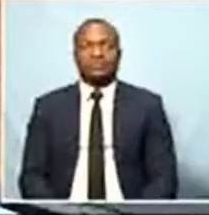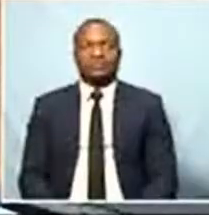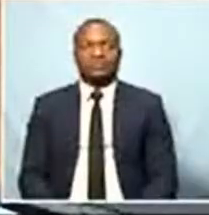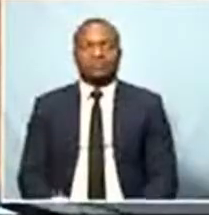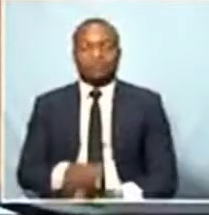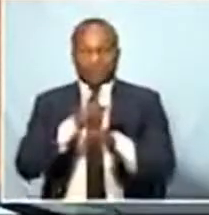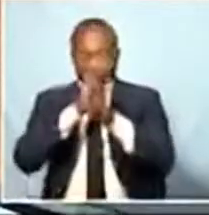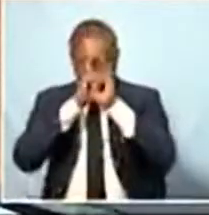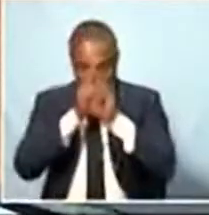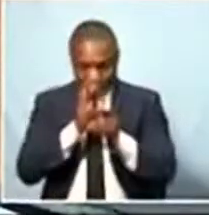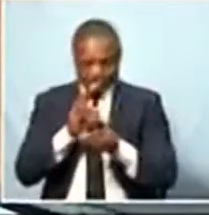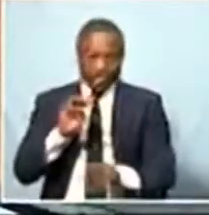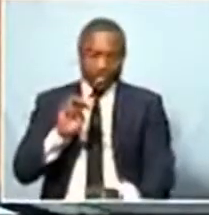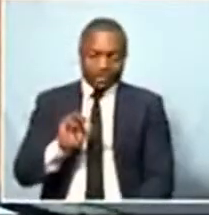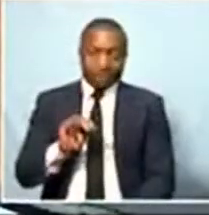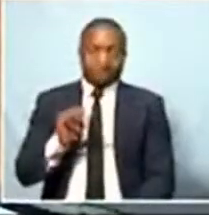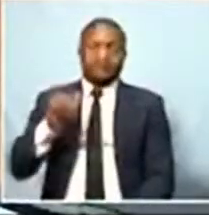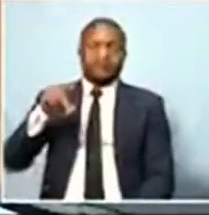Honorable Mapani.